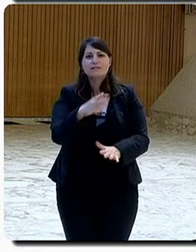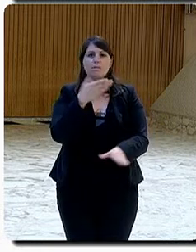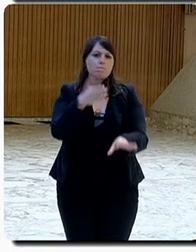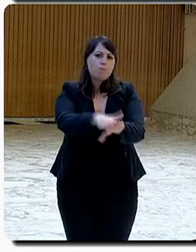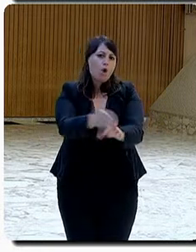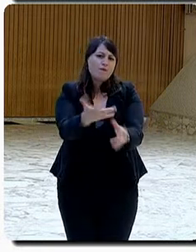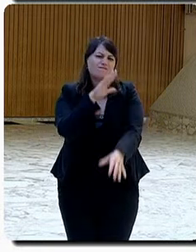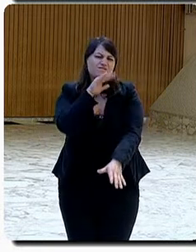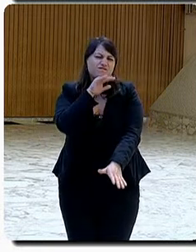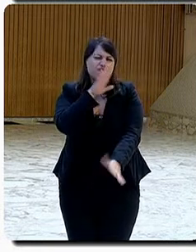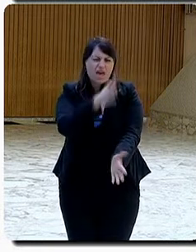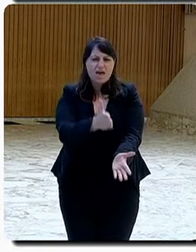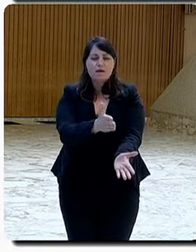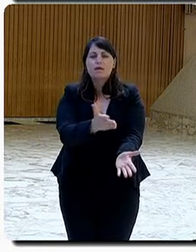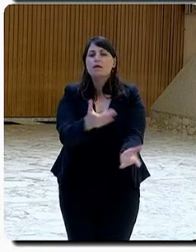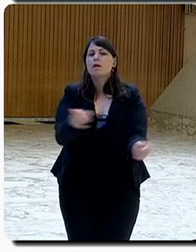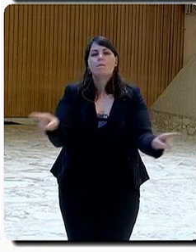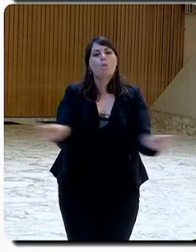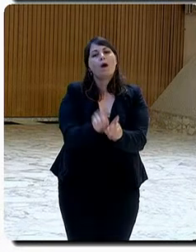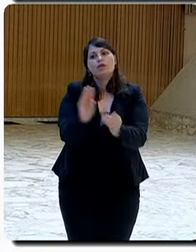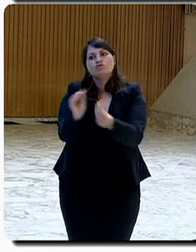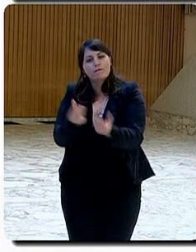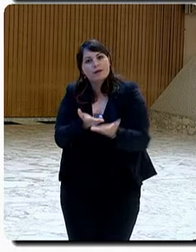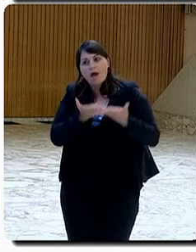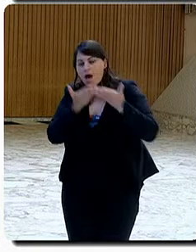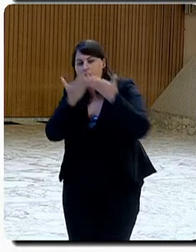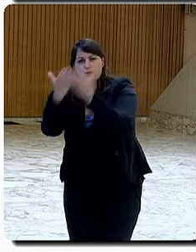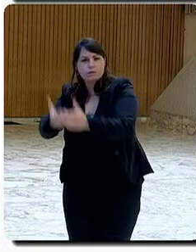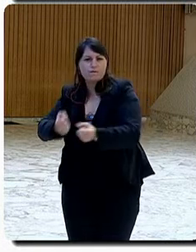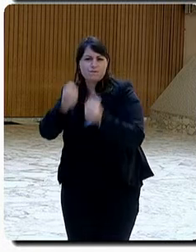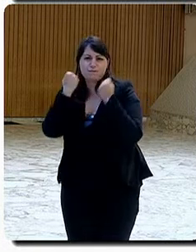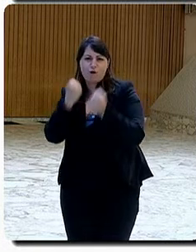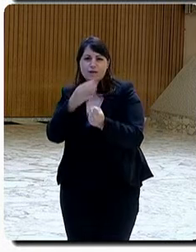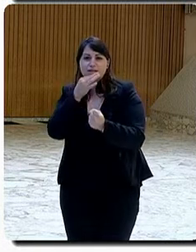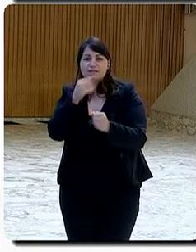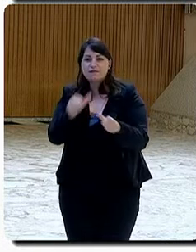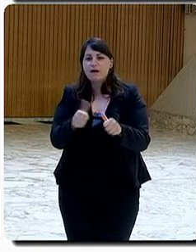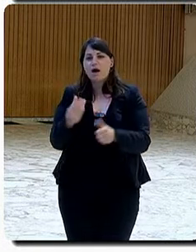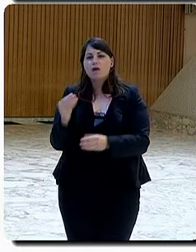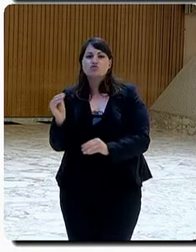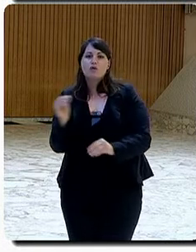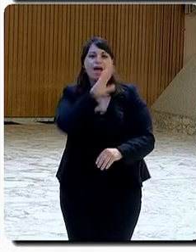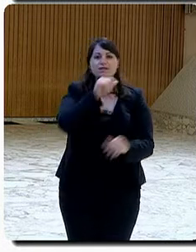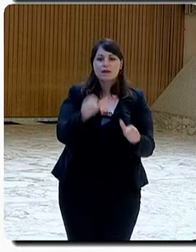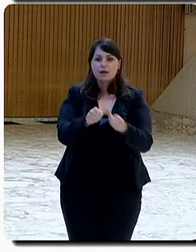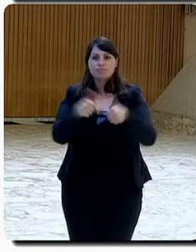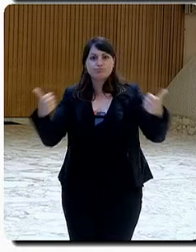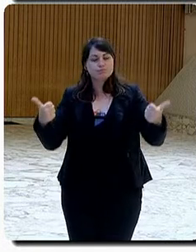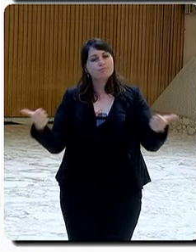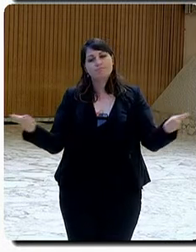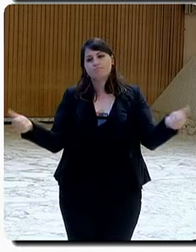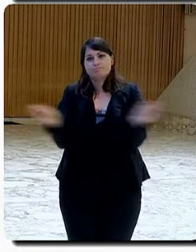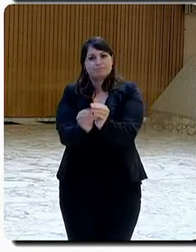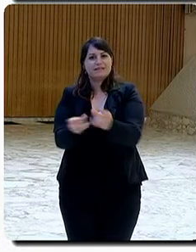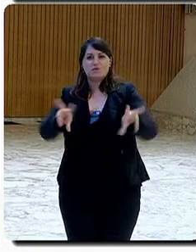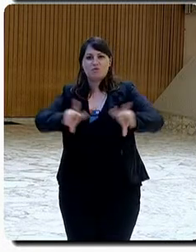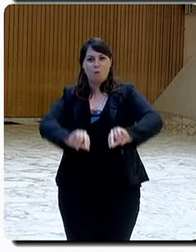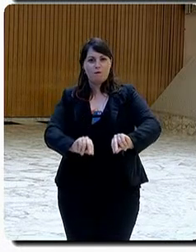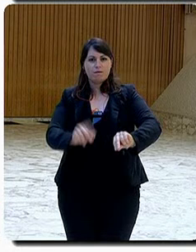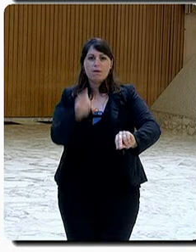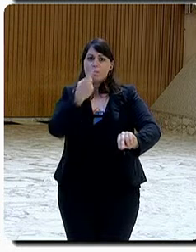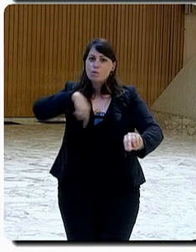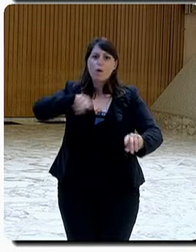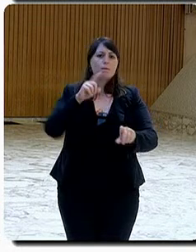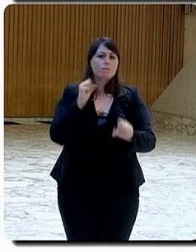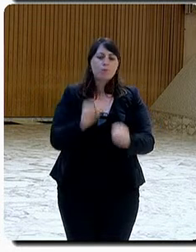can make that happen in our own communities on special days and every day, any day. Pope Francis has introduced